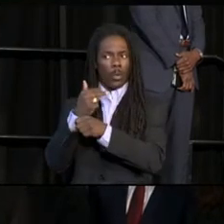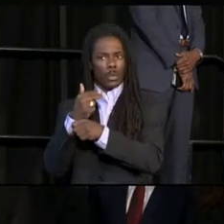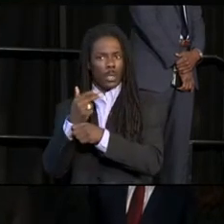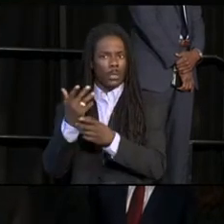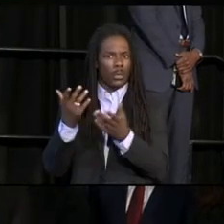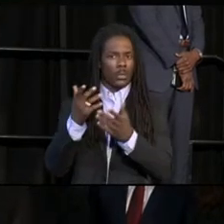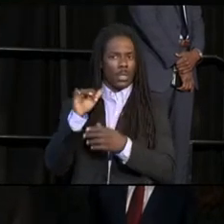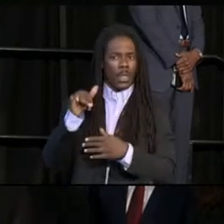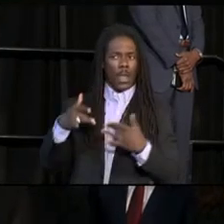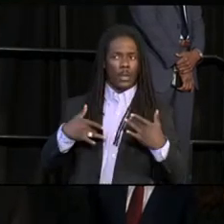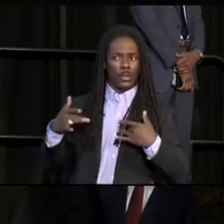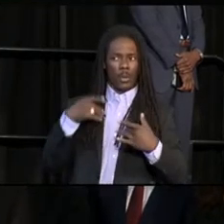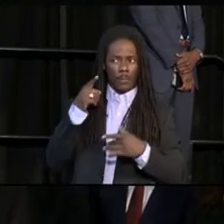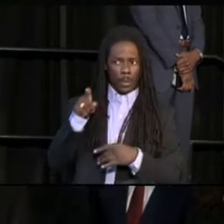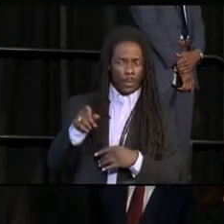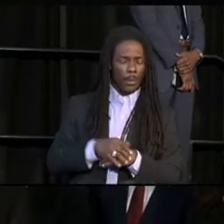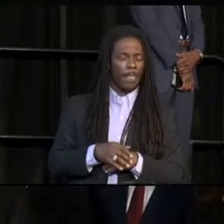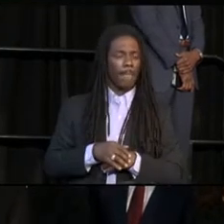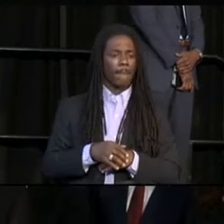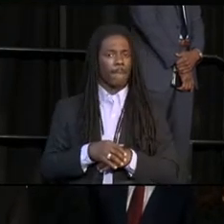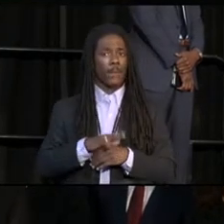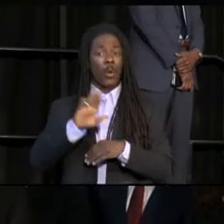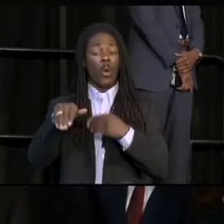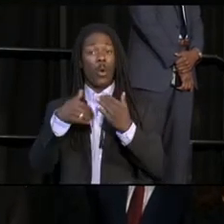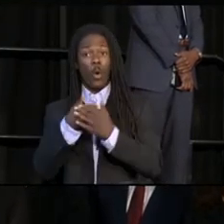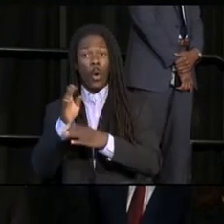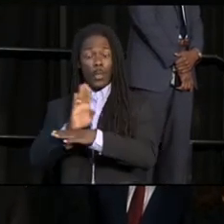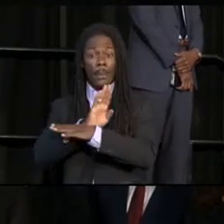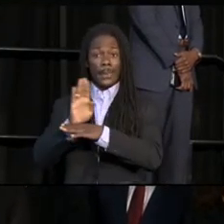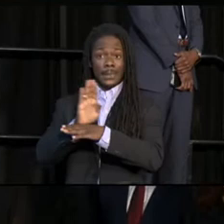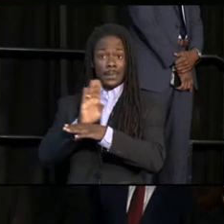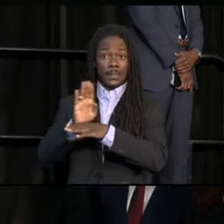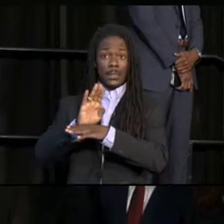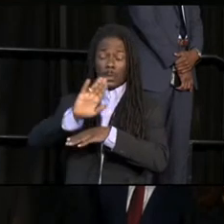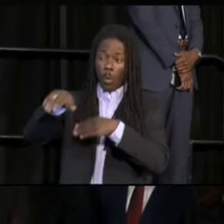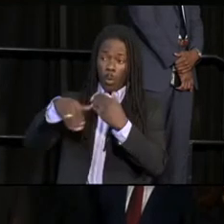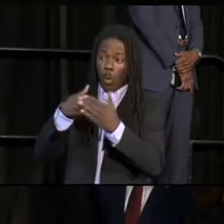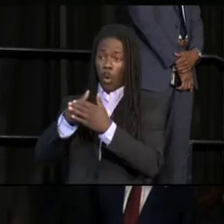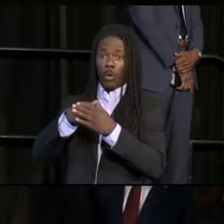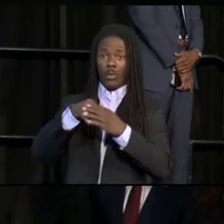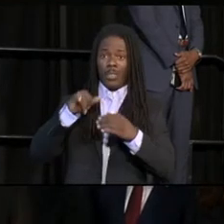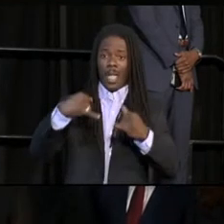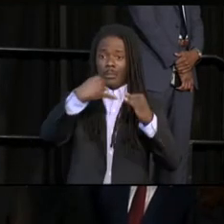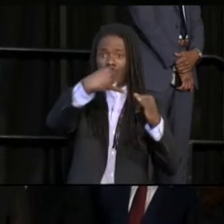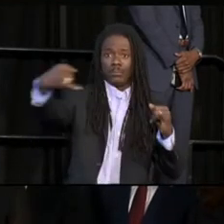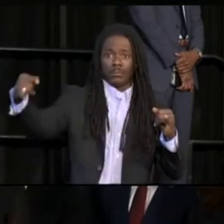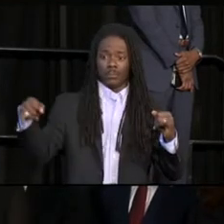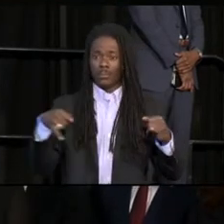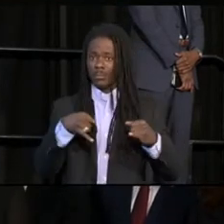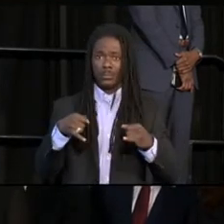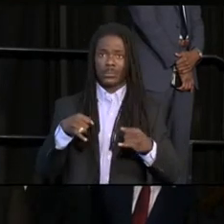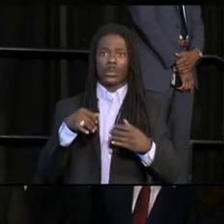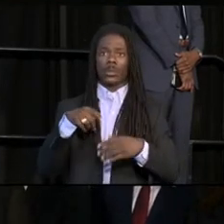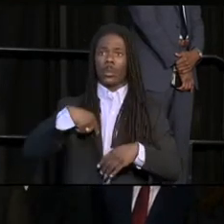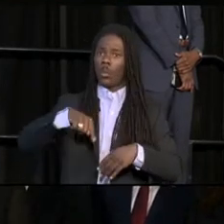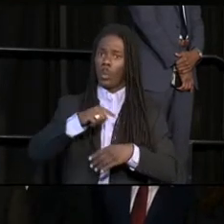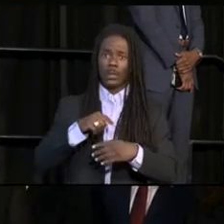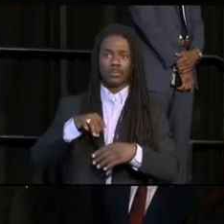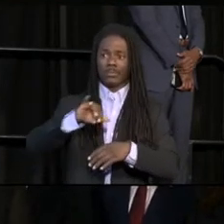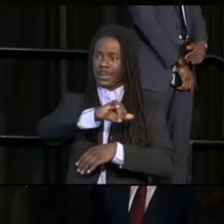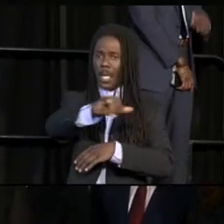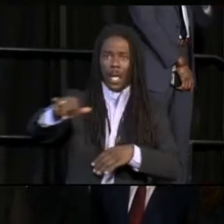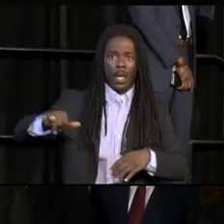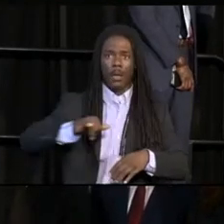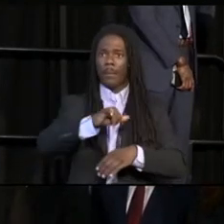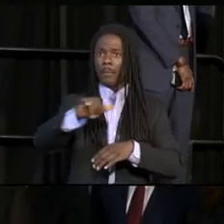Is that a concern for you? All of the businesses that are in our inside perimeter are treated exactly the same. We try to work with them